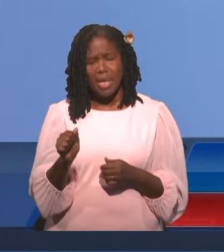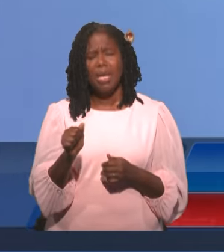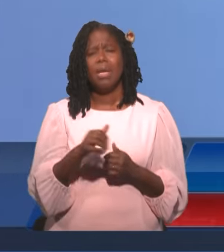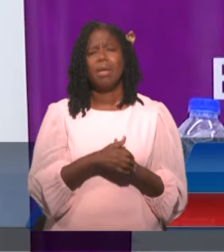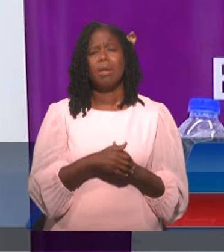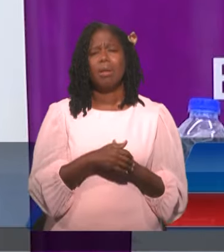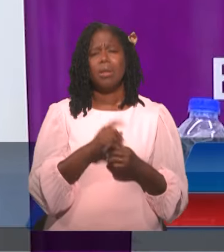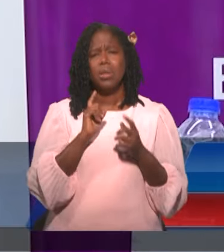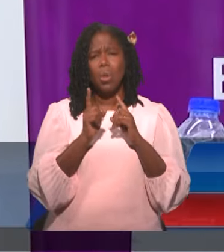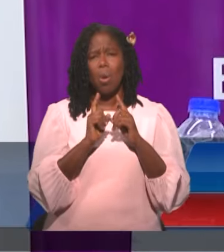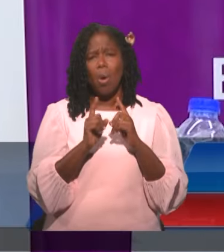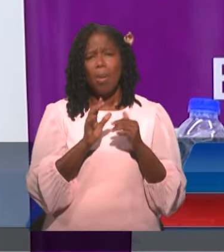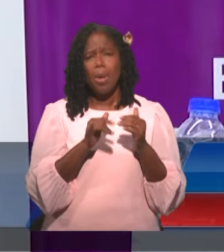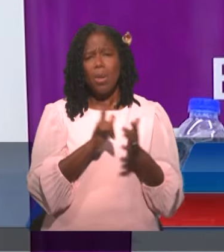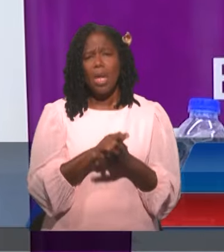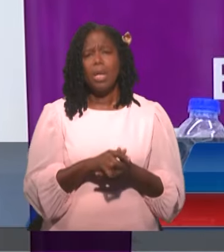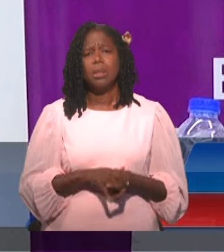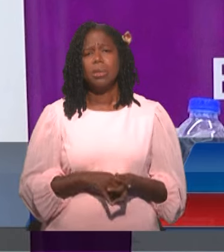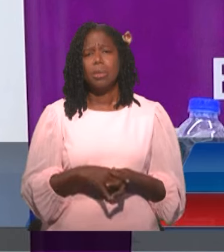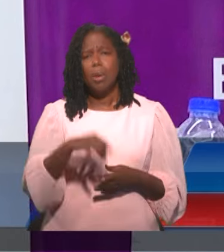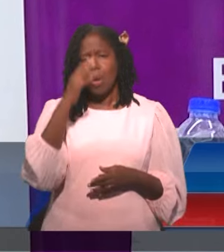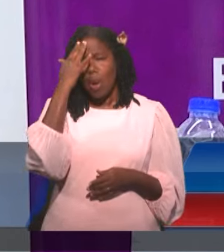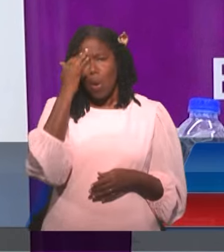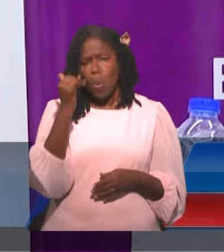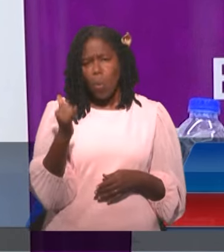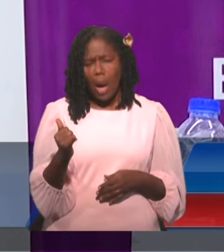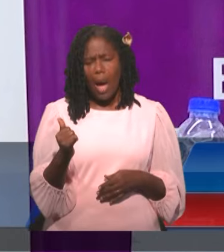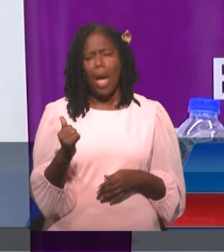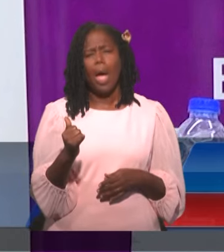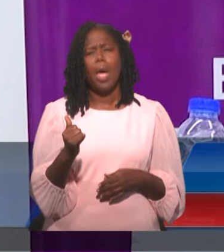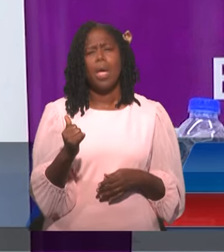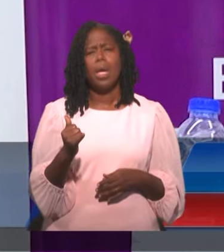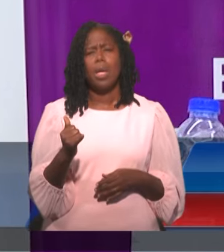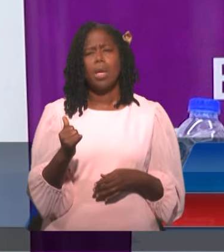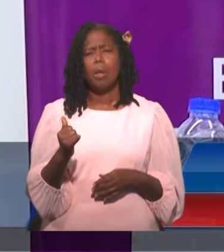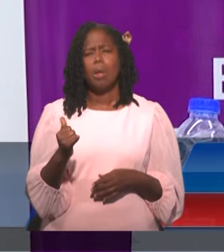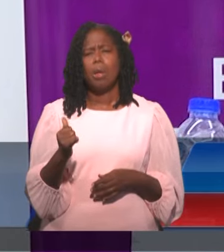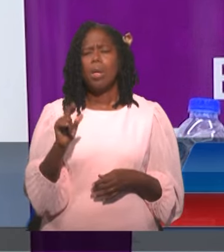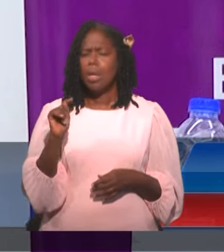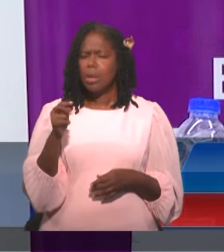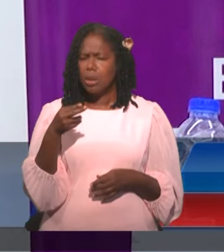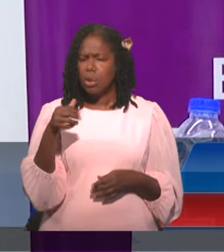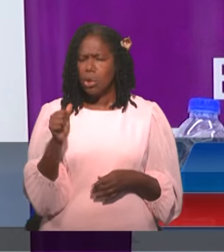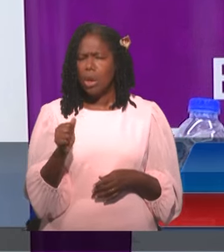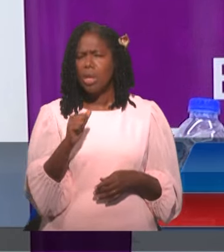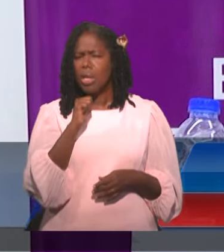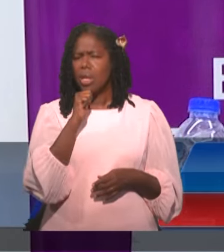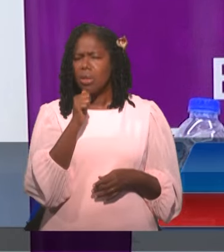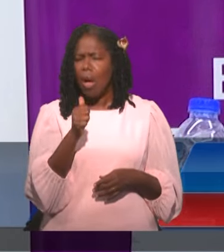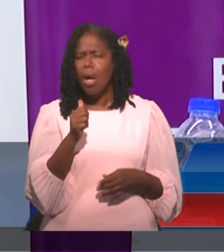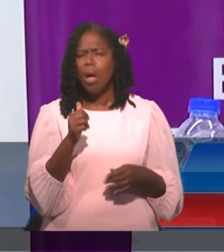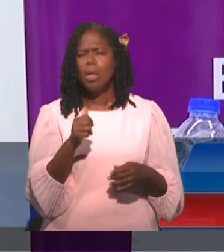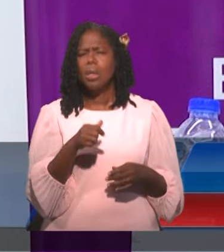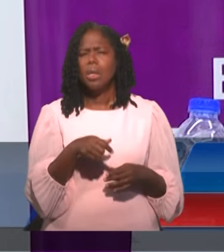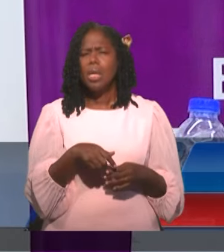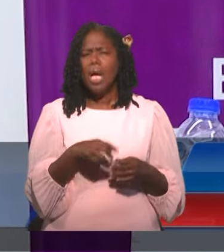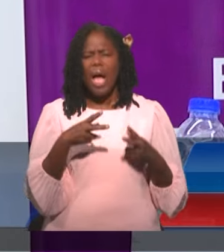Tsoi-a-fatt-Angus. Why the administration has not proceeded with an